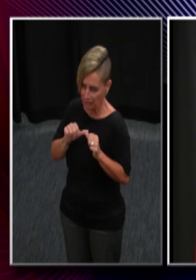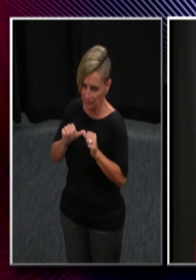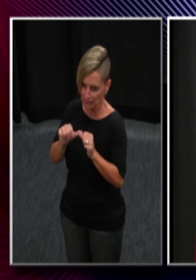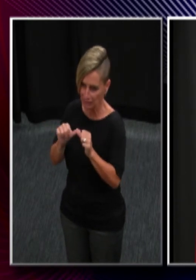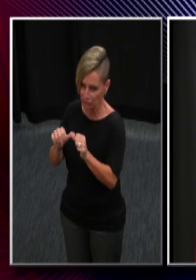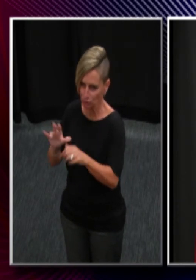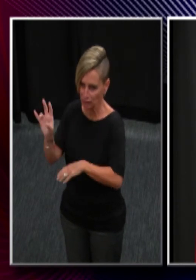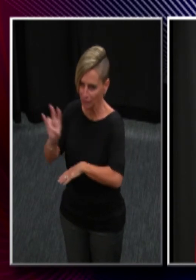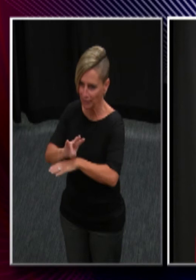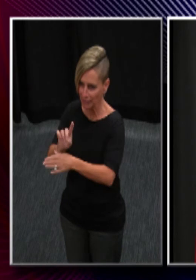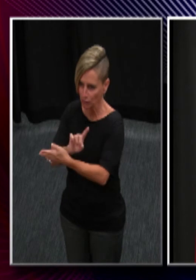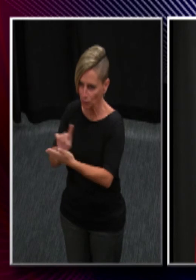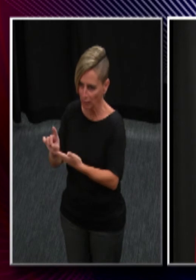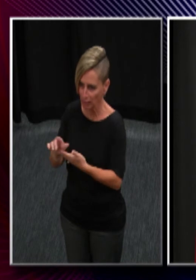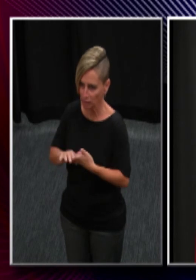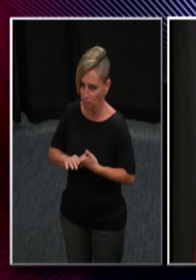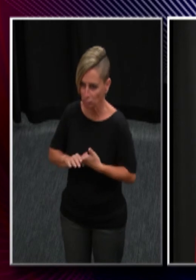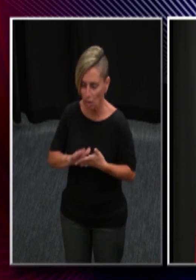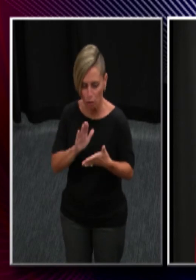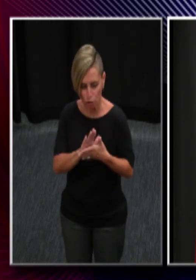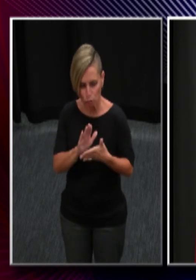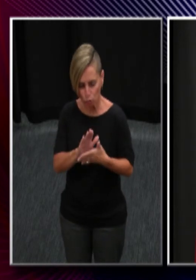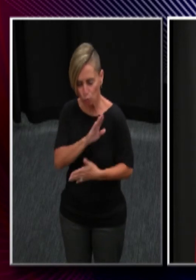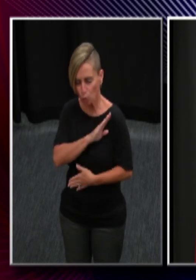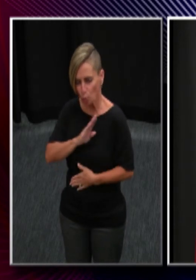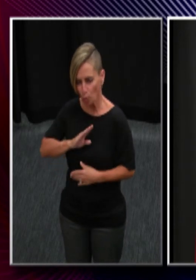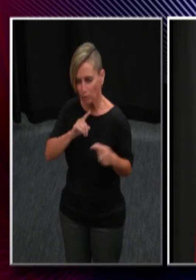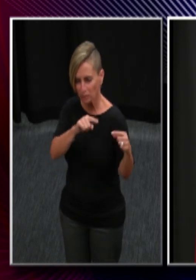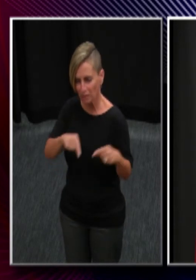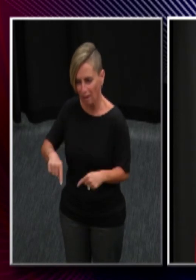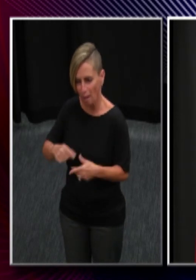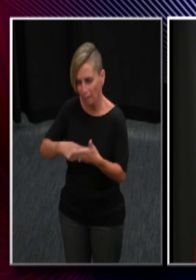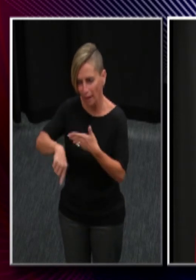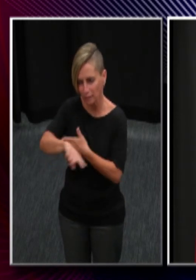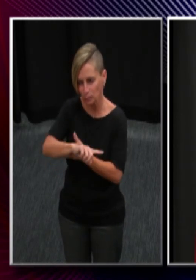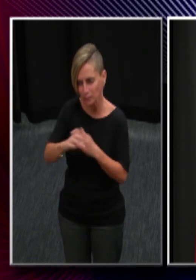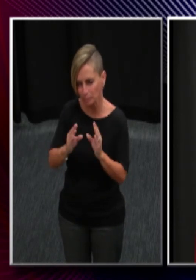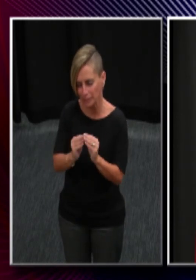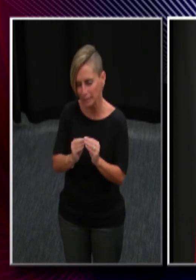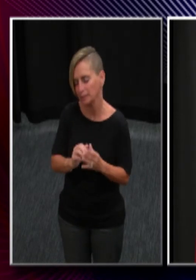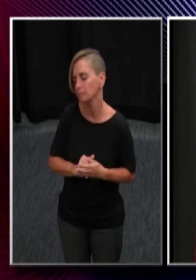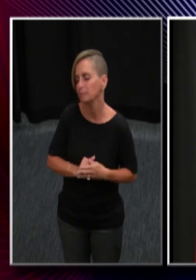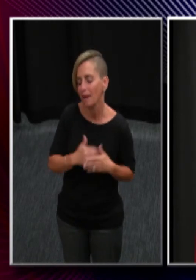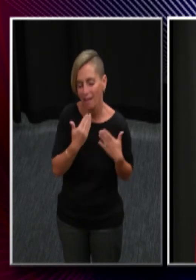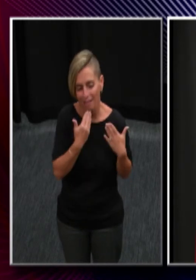They'll be joining us next week. Thank you. You're welcome.